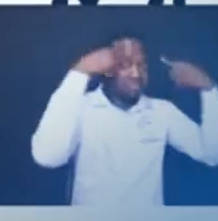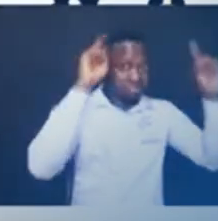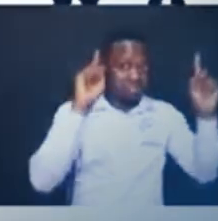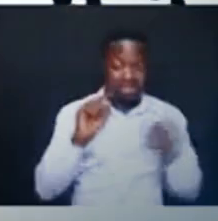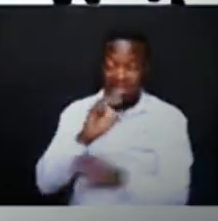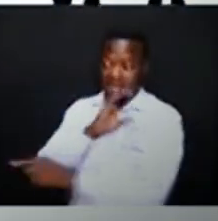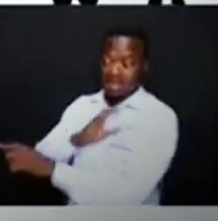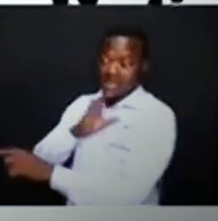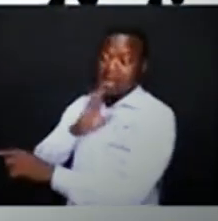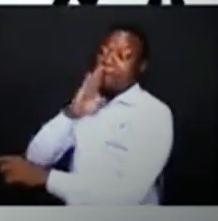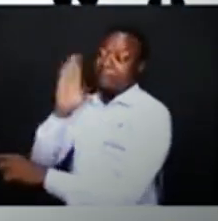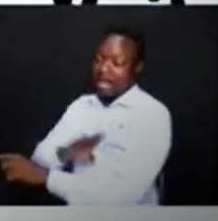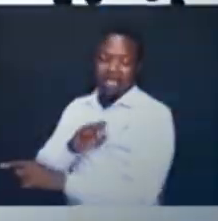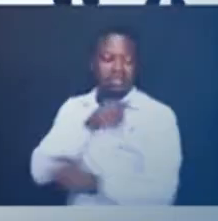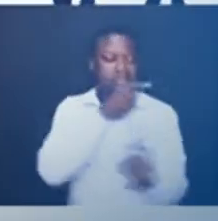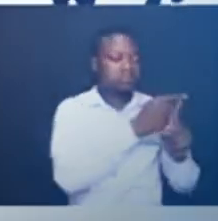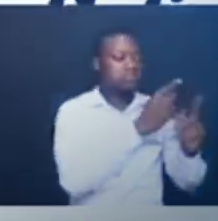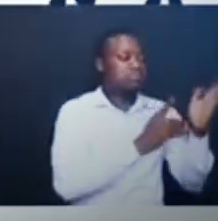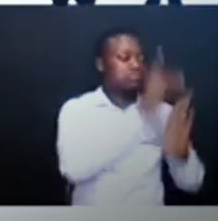But